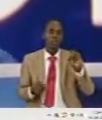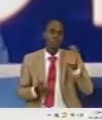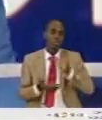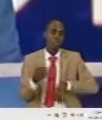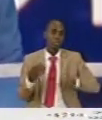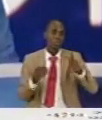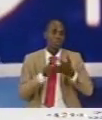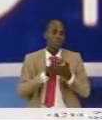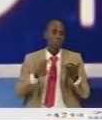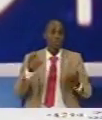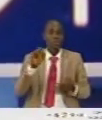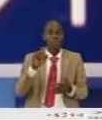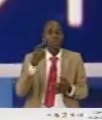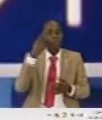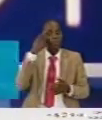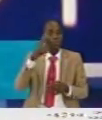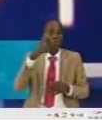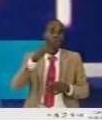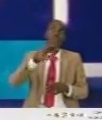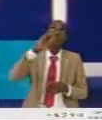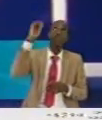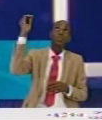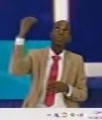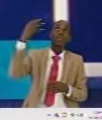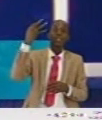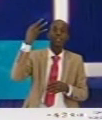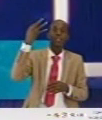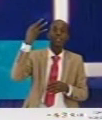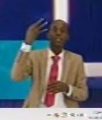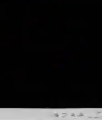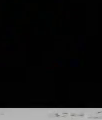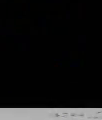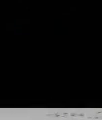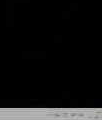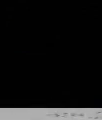11, for the grace of God that